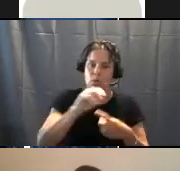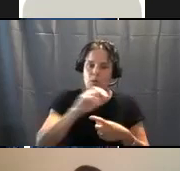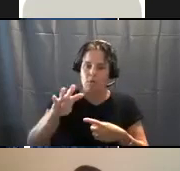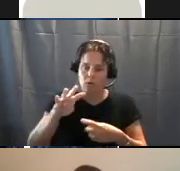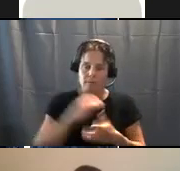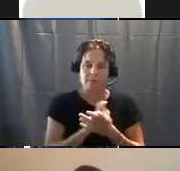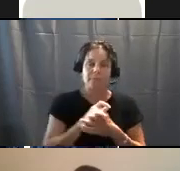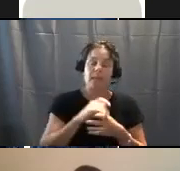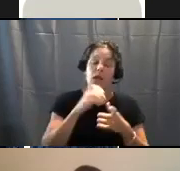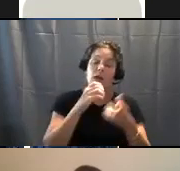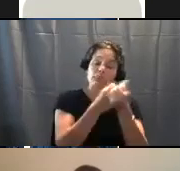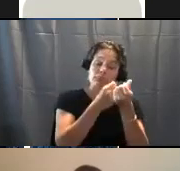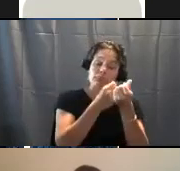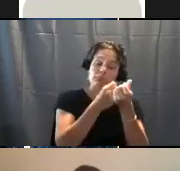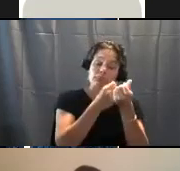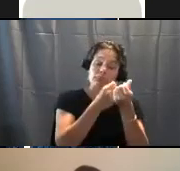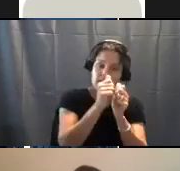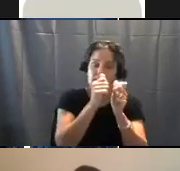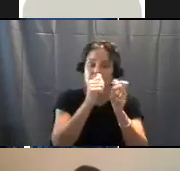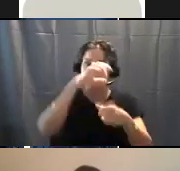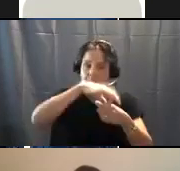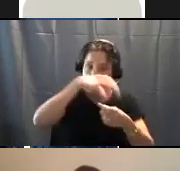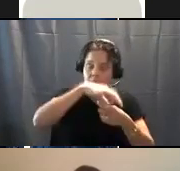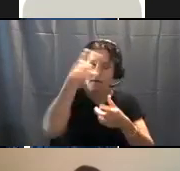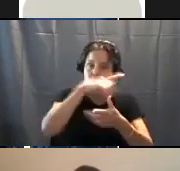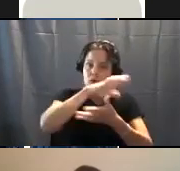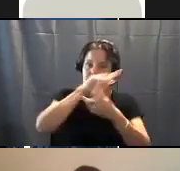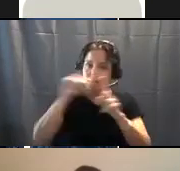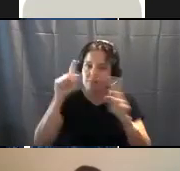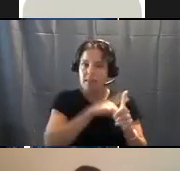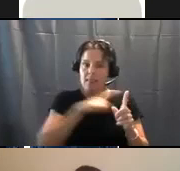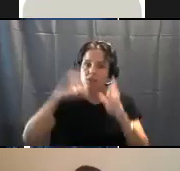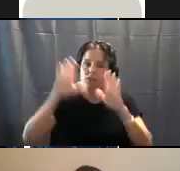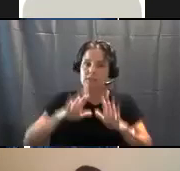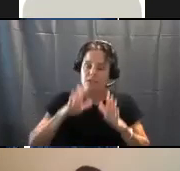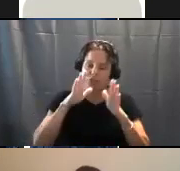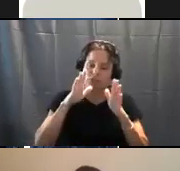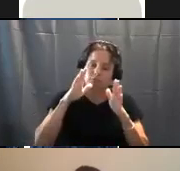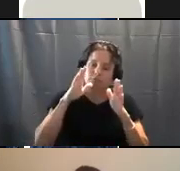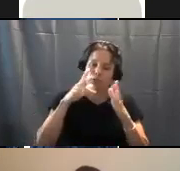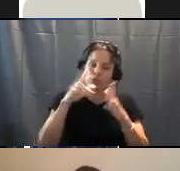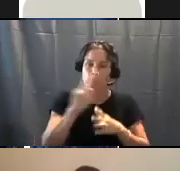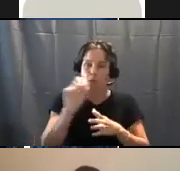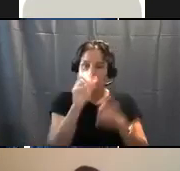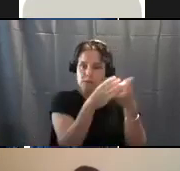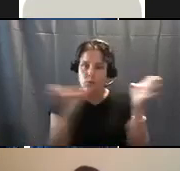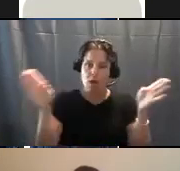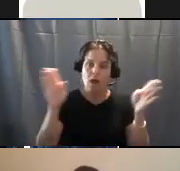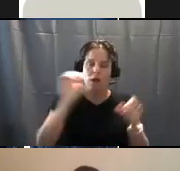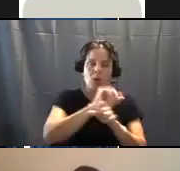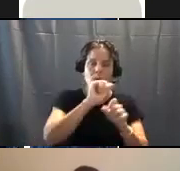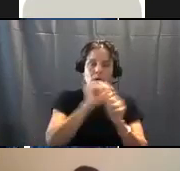for legislators, candidates, and corporations across the country, working with the U.S. Senator Jon